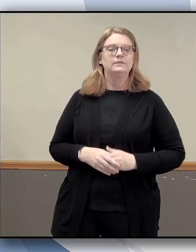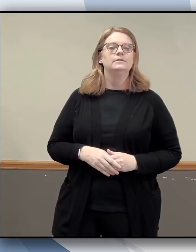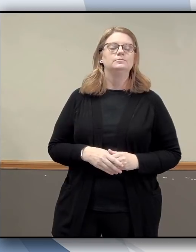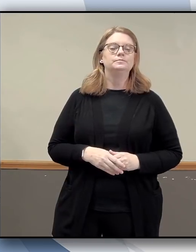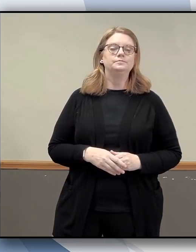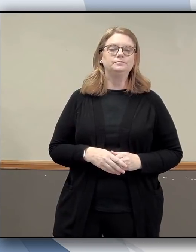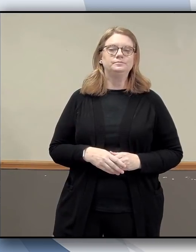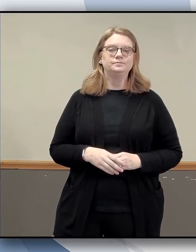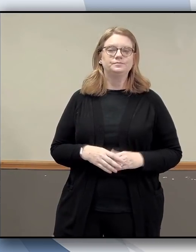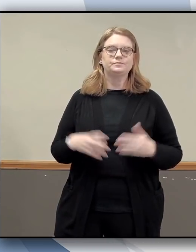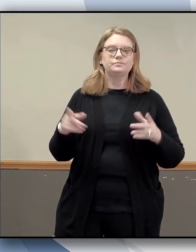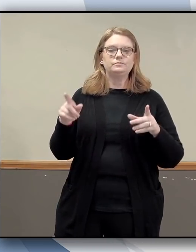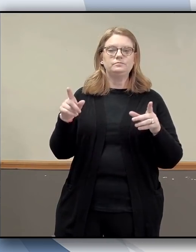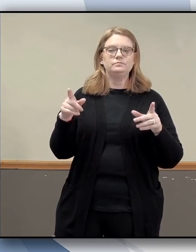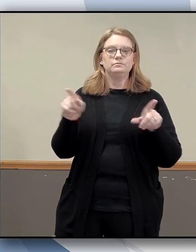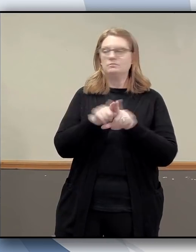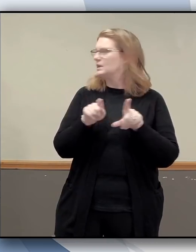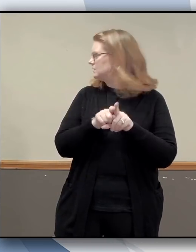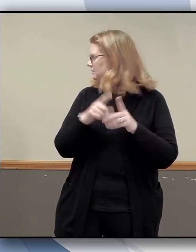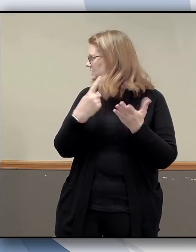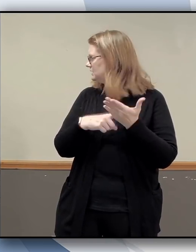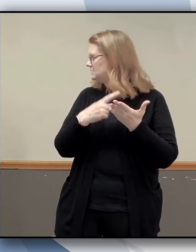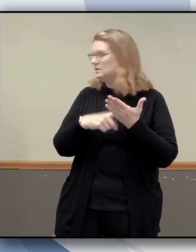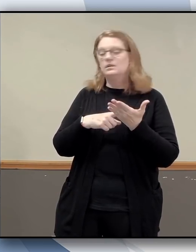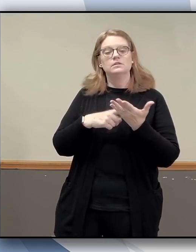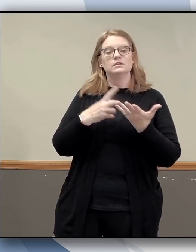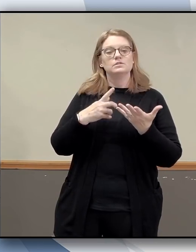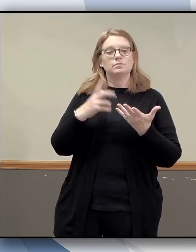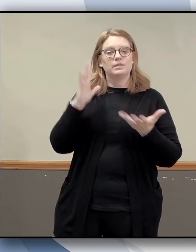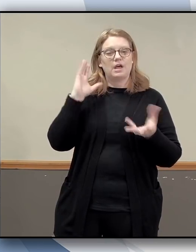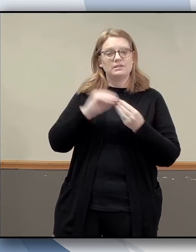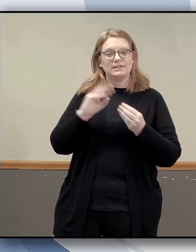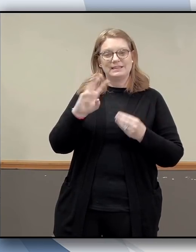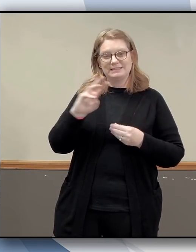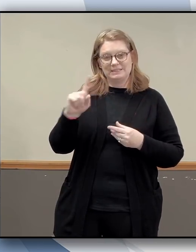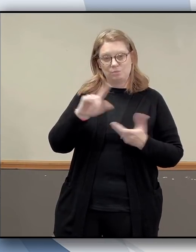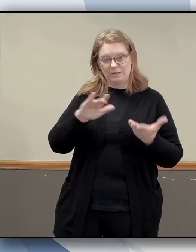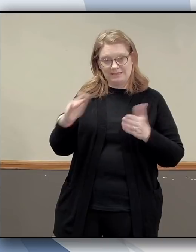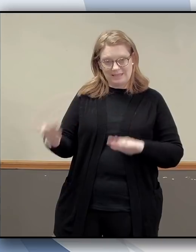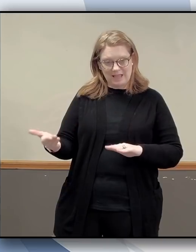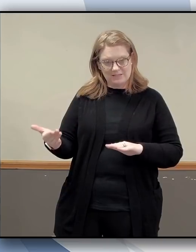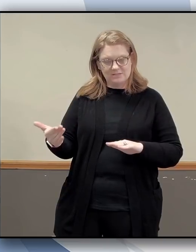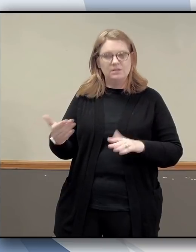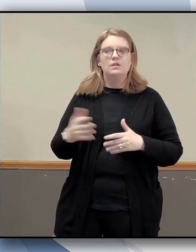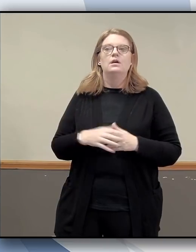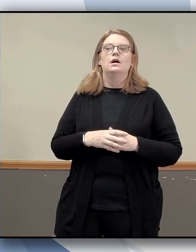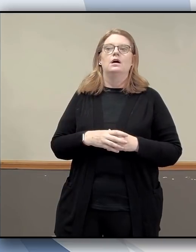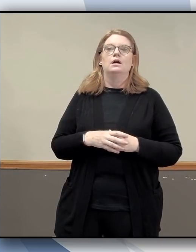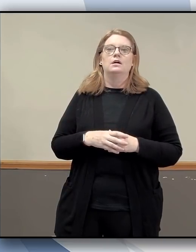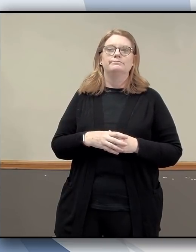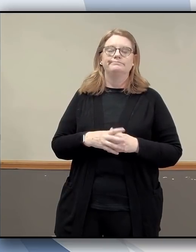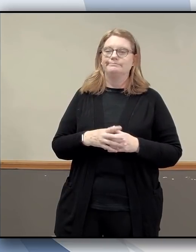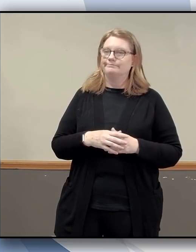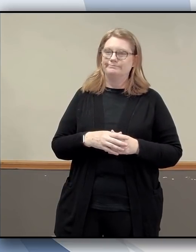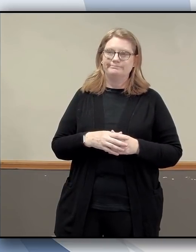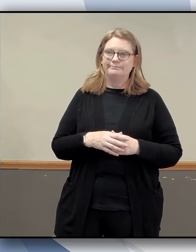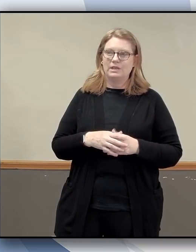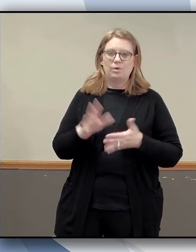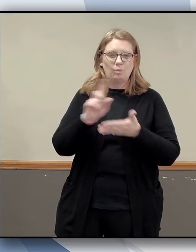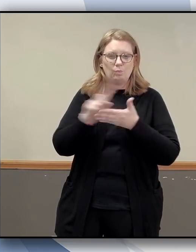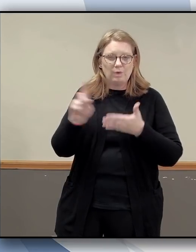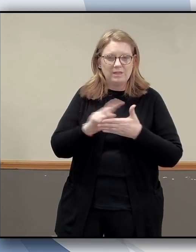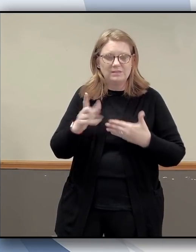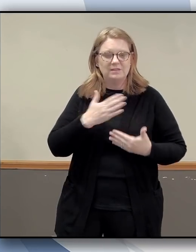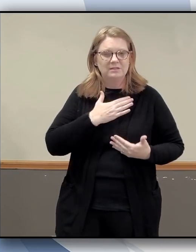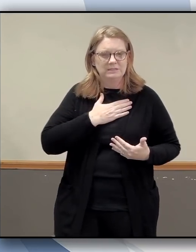As we've talked about with the 61 deaths, and as we've said every week, you know, that our hearts go out to the families